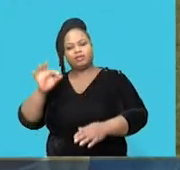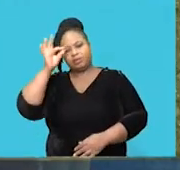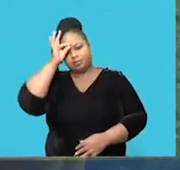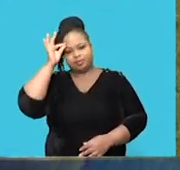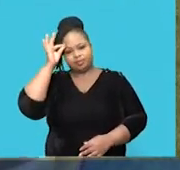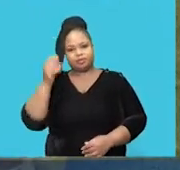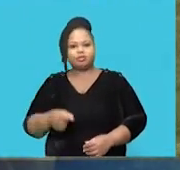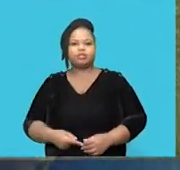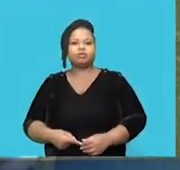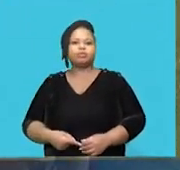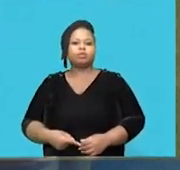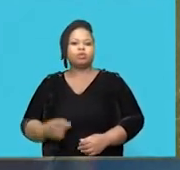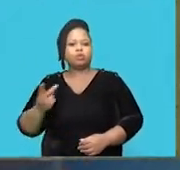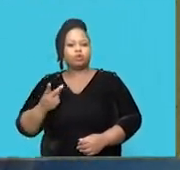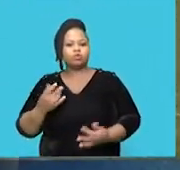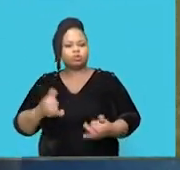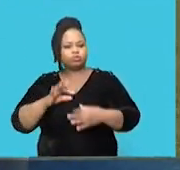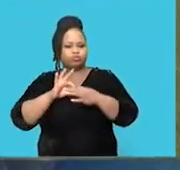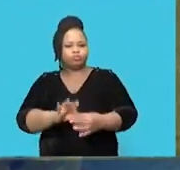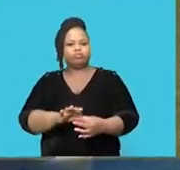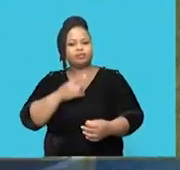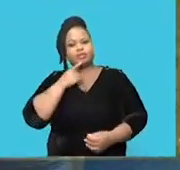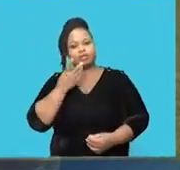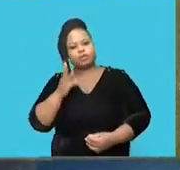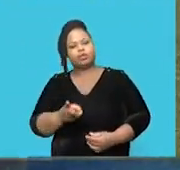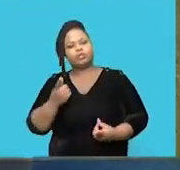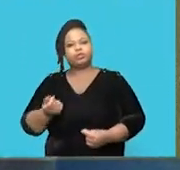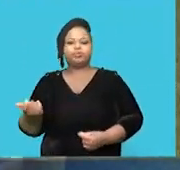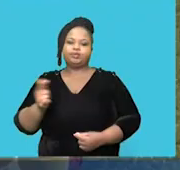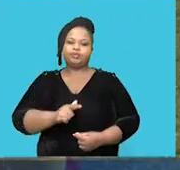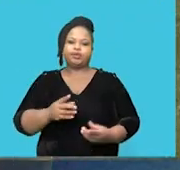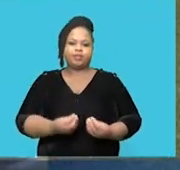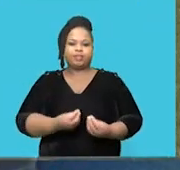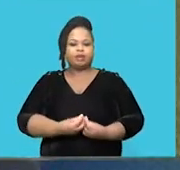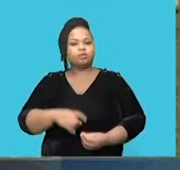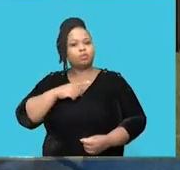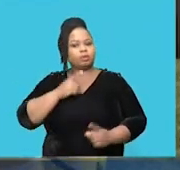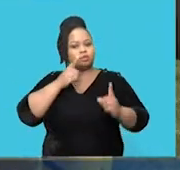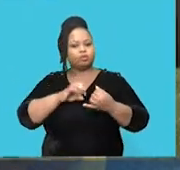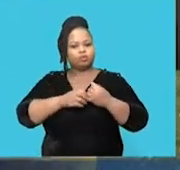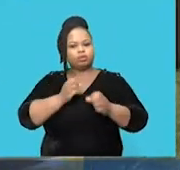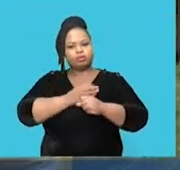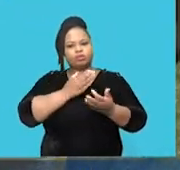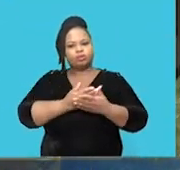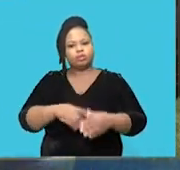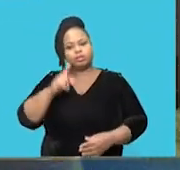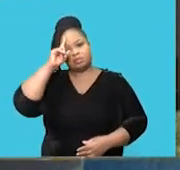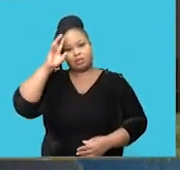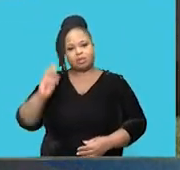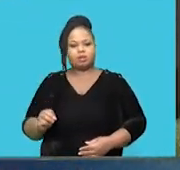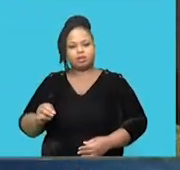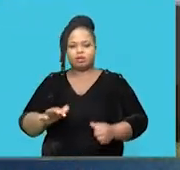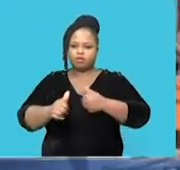amathandathu anesixhenxe yokuzibophelela ekwenzeni okuhle egameni lokunyathela kumzila katata uNelson